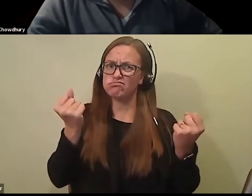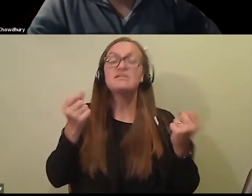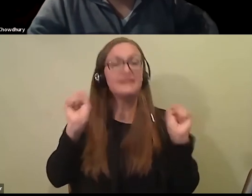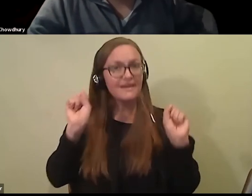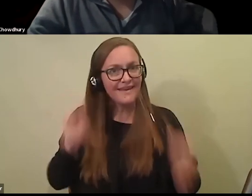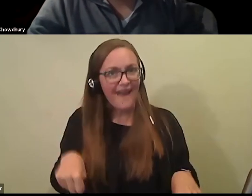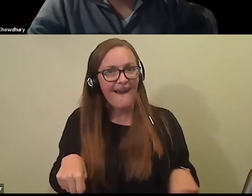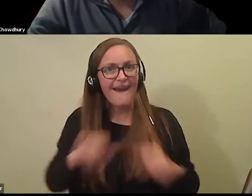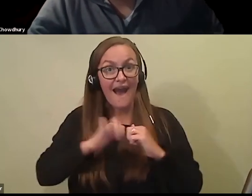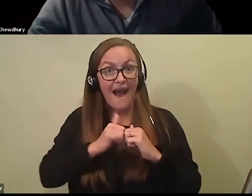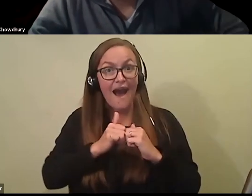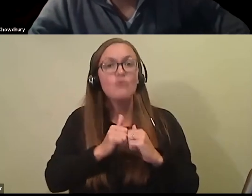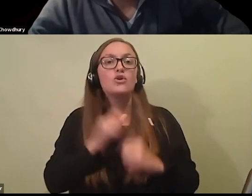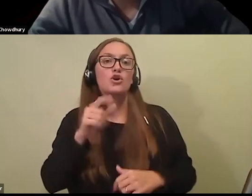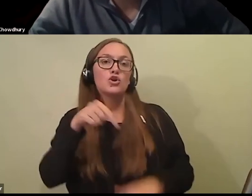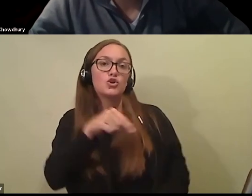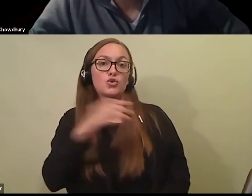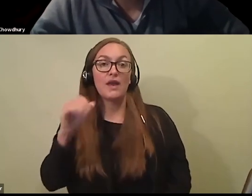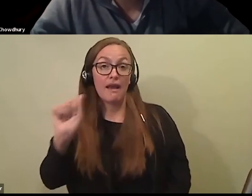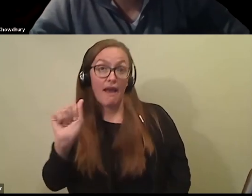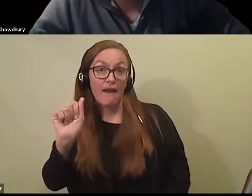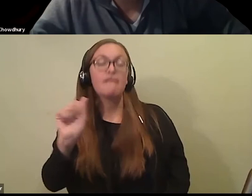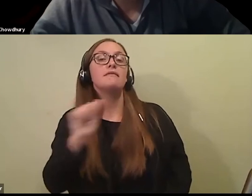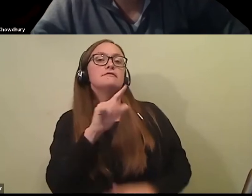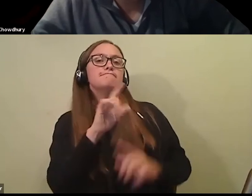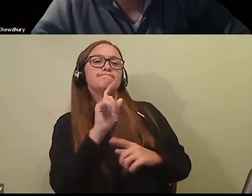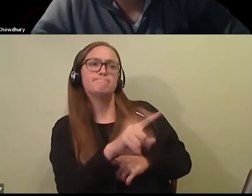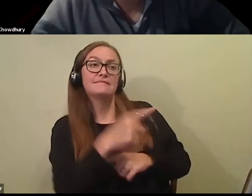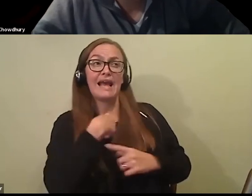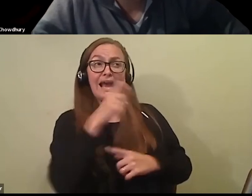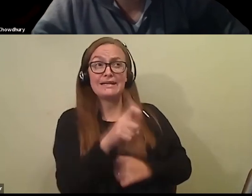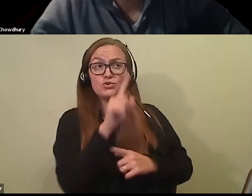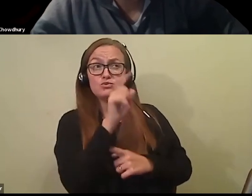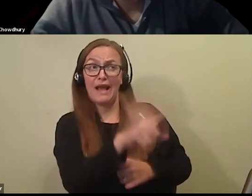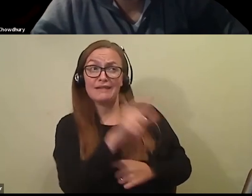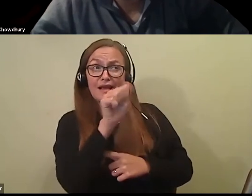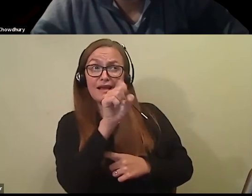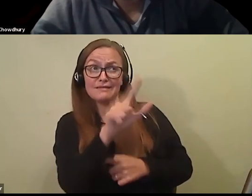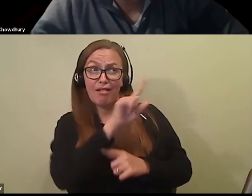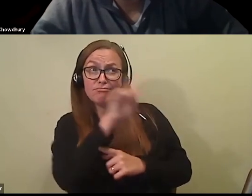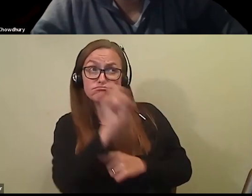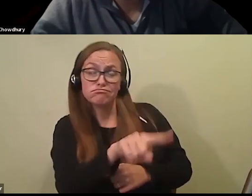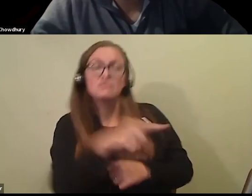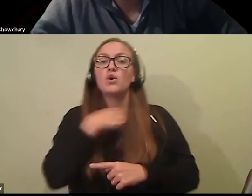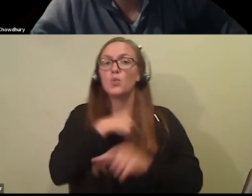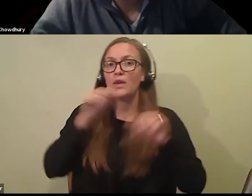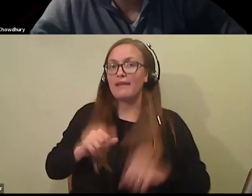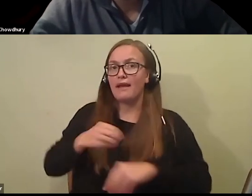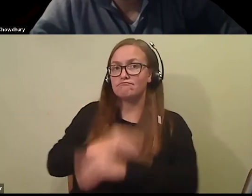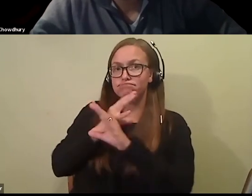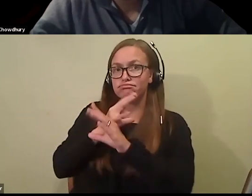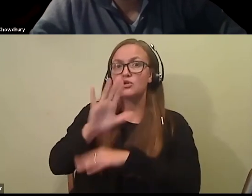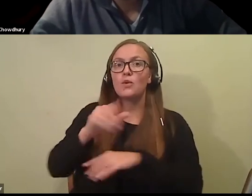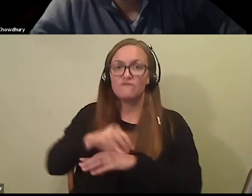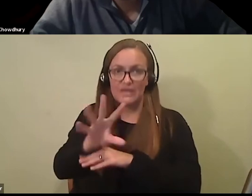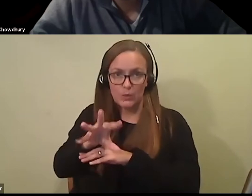by putting a message in the Q&A stating your need to ask a question in ASL, and we will be able to enable your video access. I'm